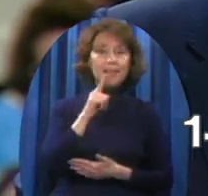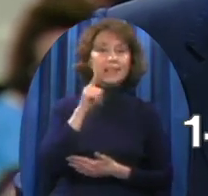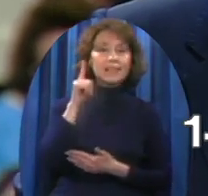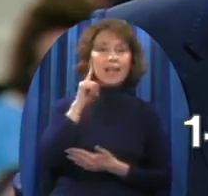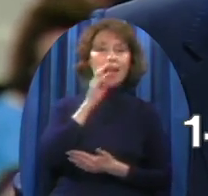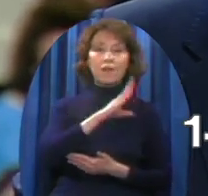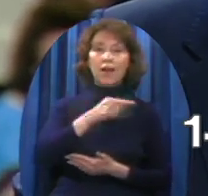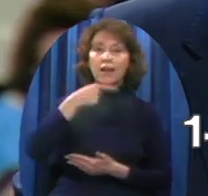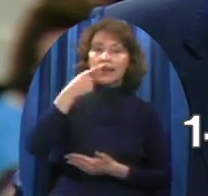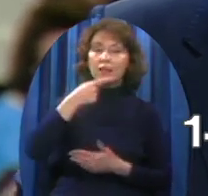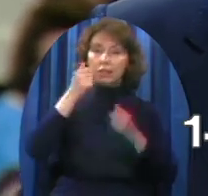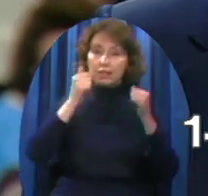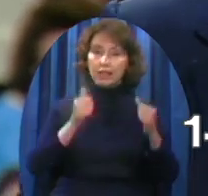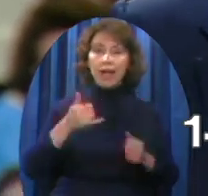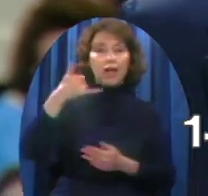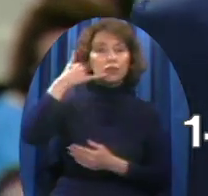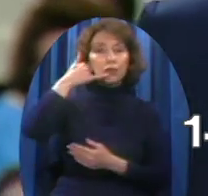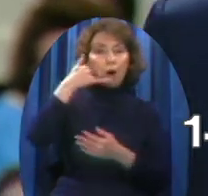1-800-446-5000.